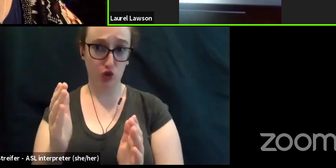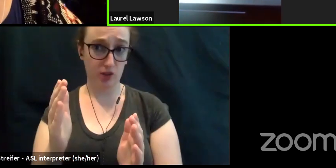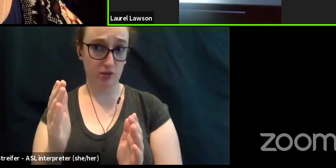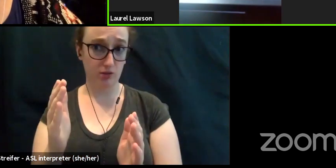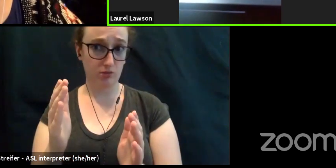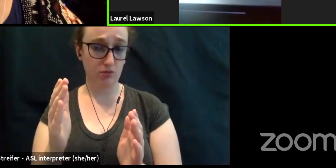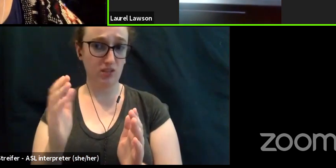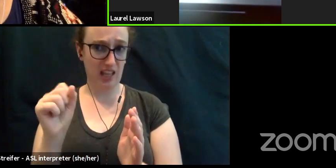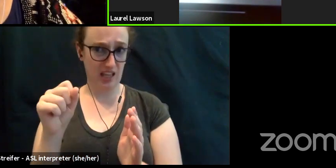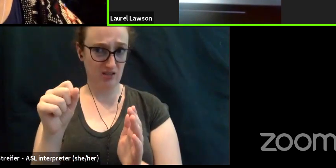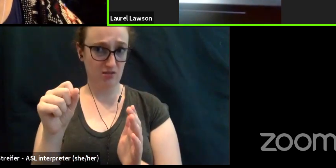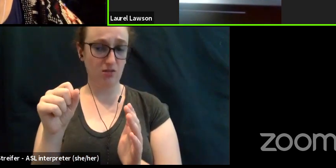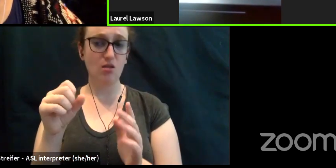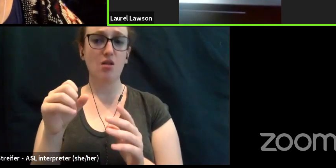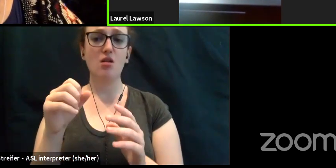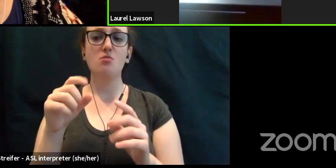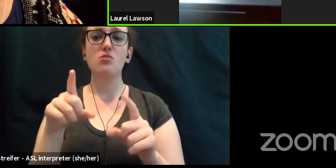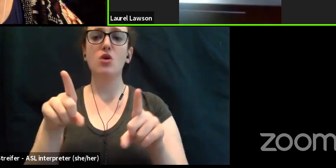also a